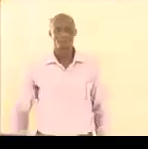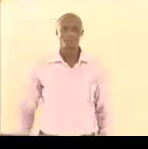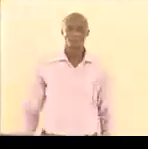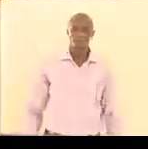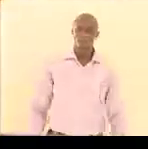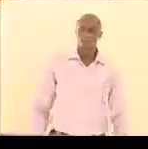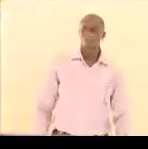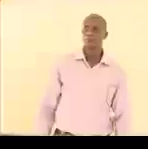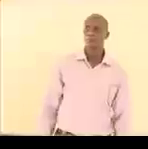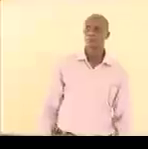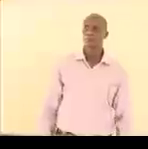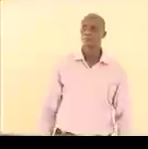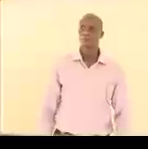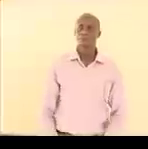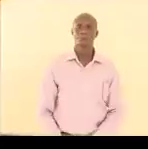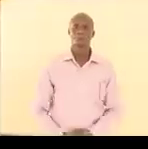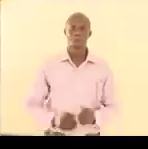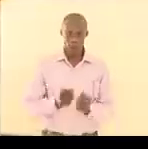that.